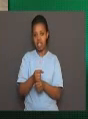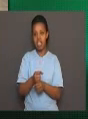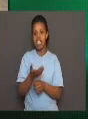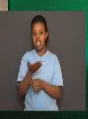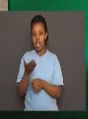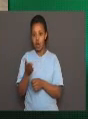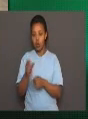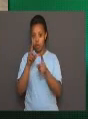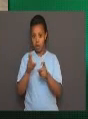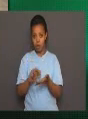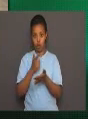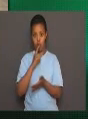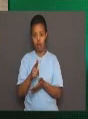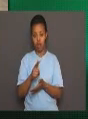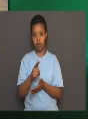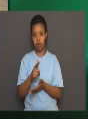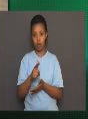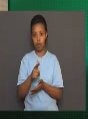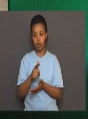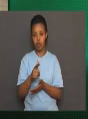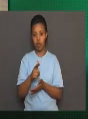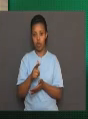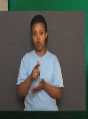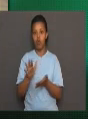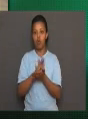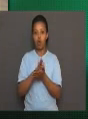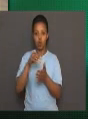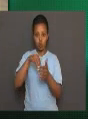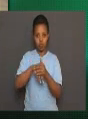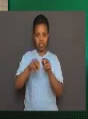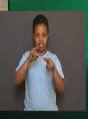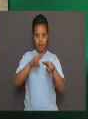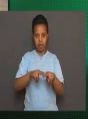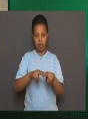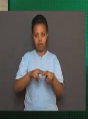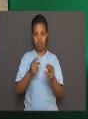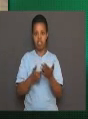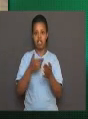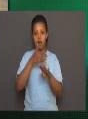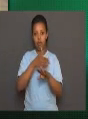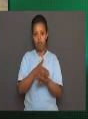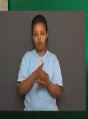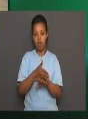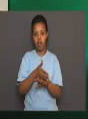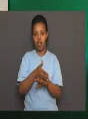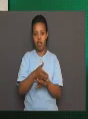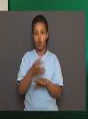tested is put onto the paper with a cotton swab or an